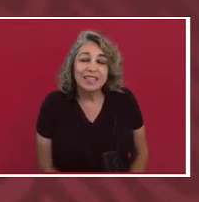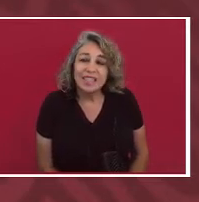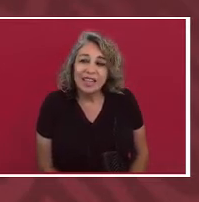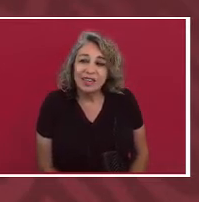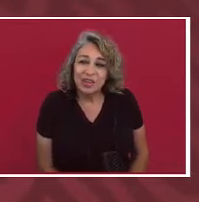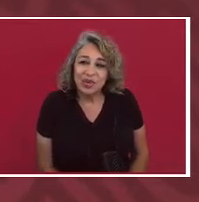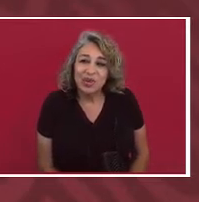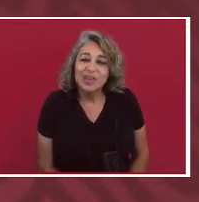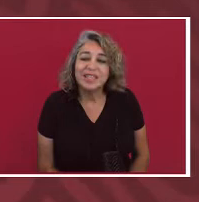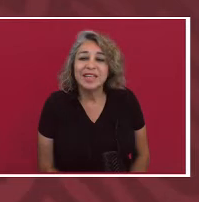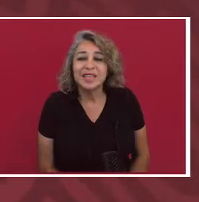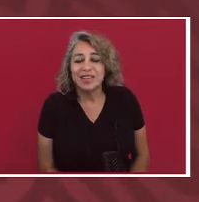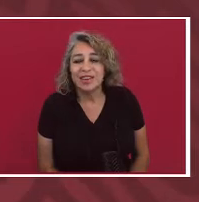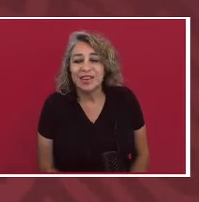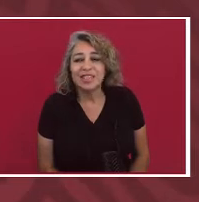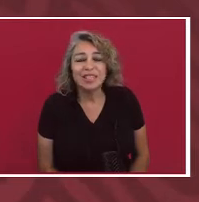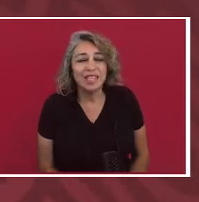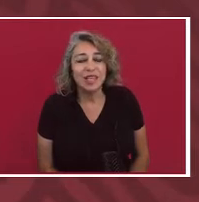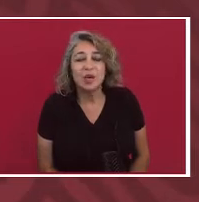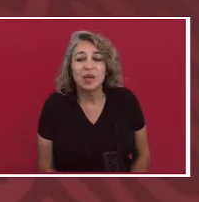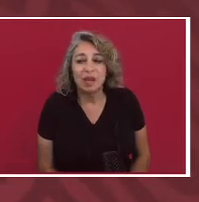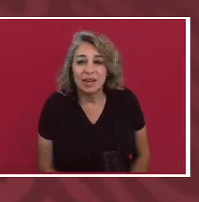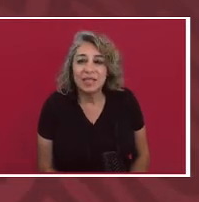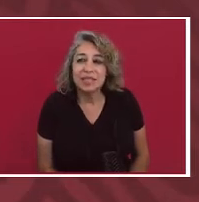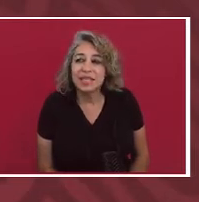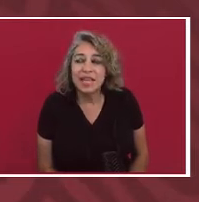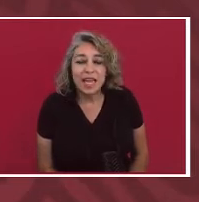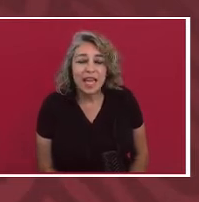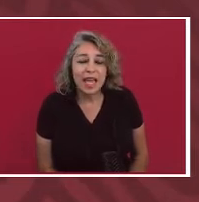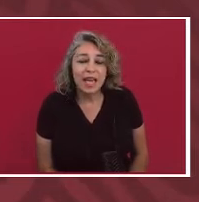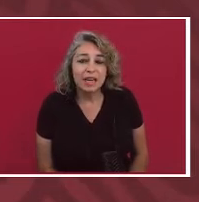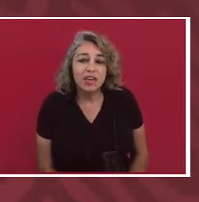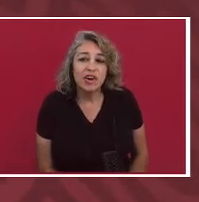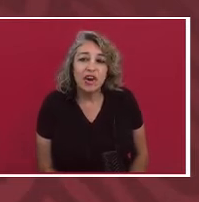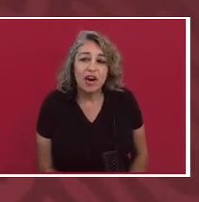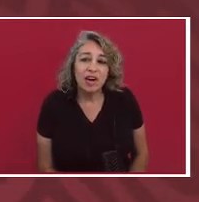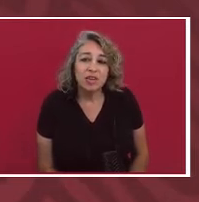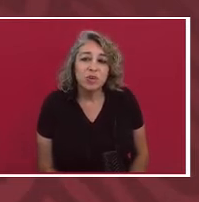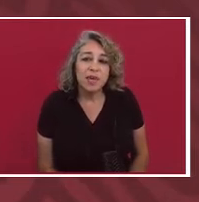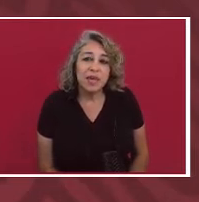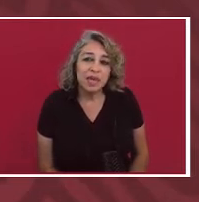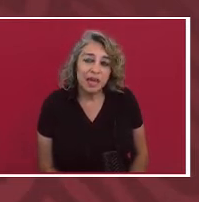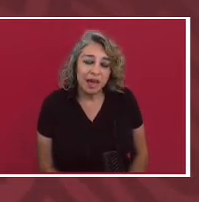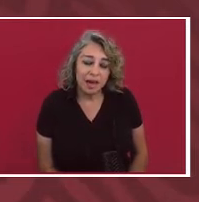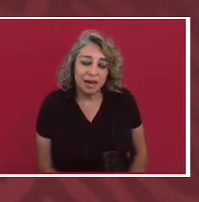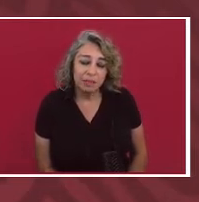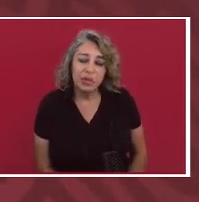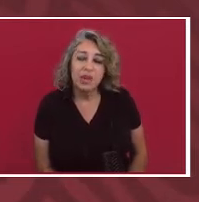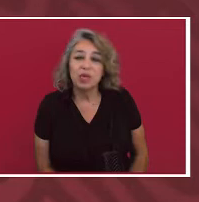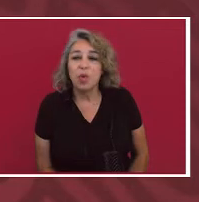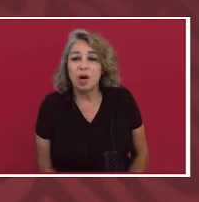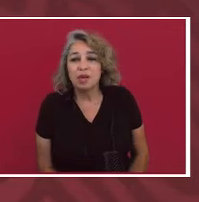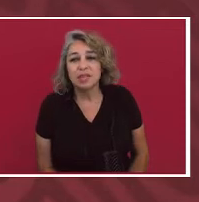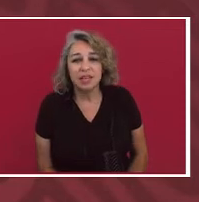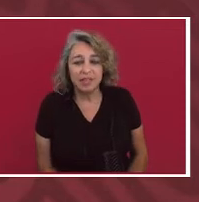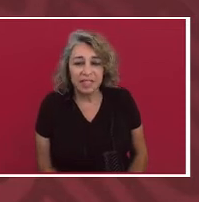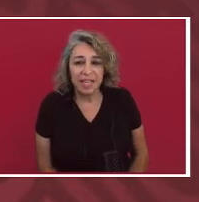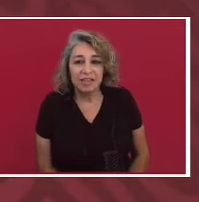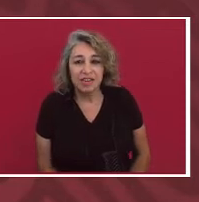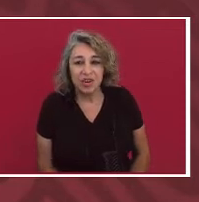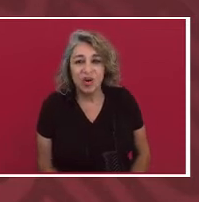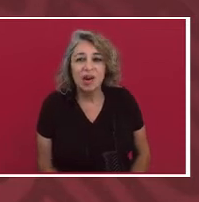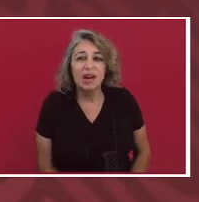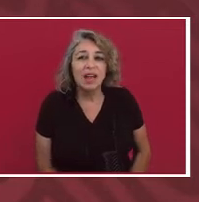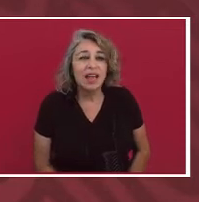the Cellar Door. She is an artist, a local artist, and her art will be put on the walls of the